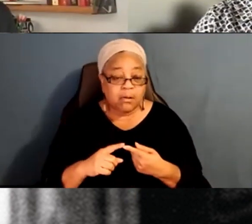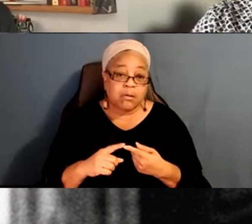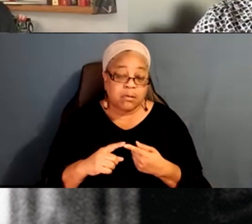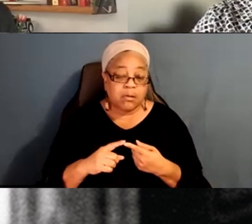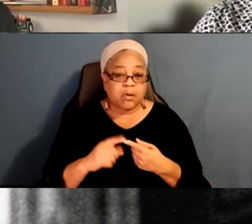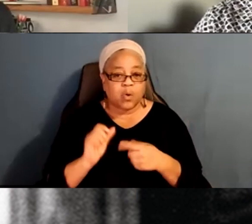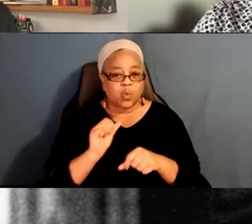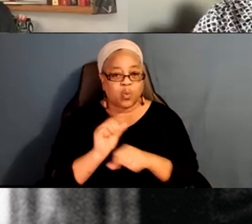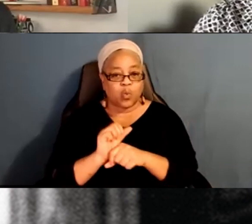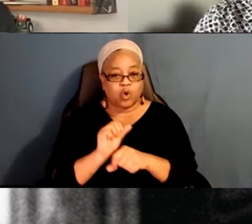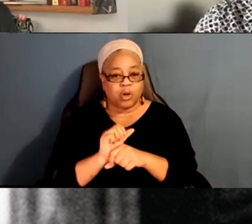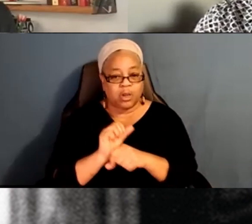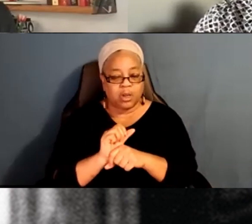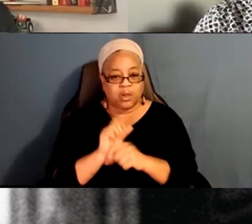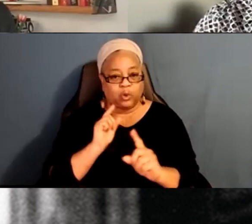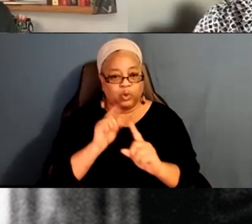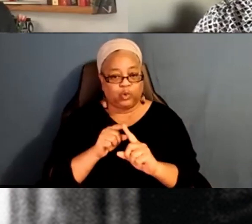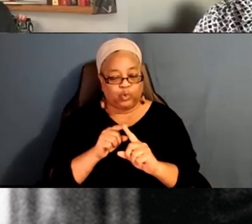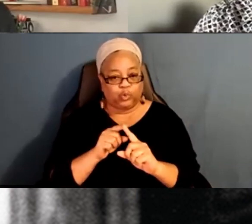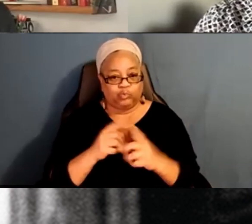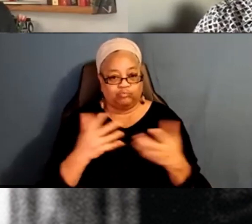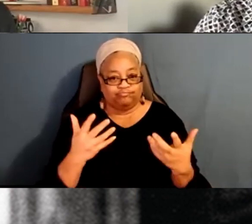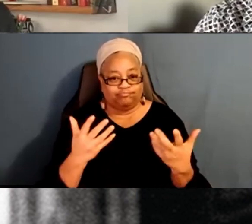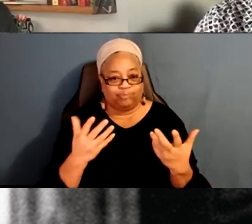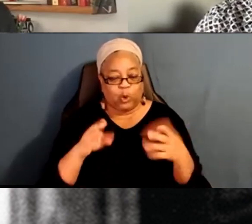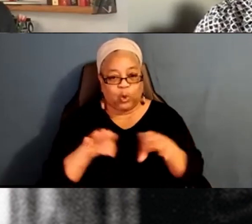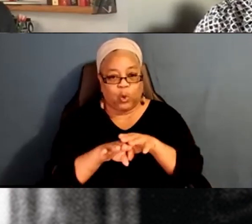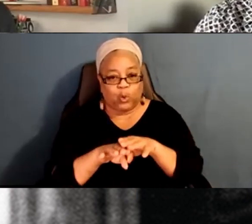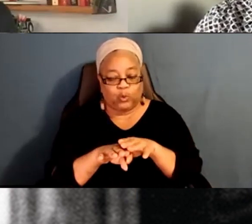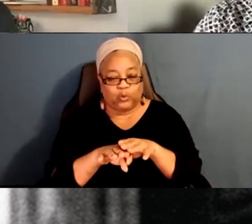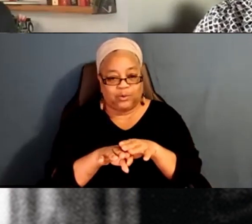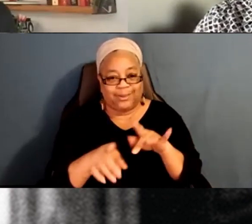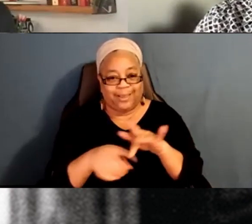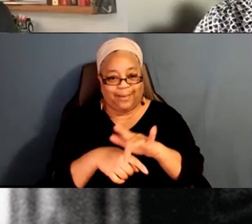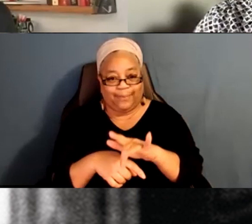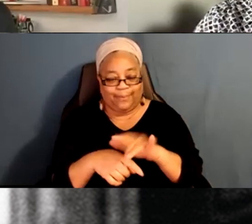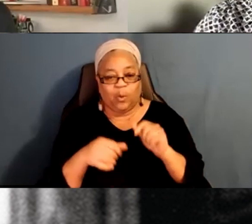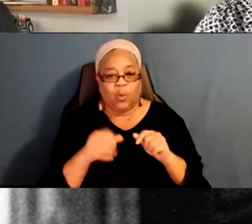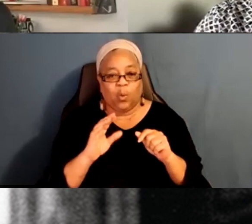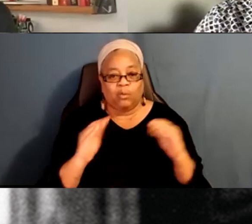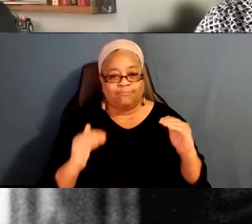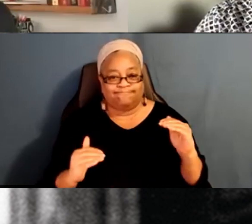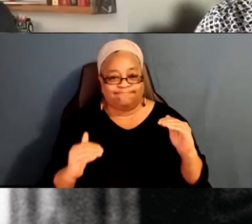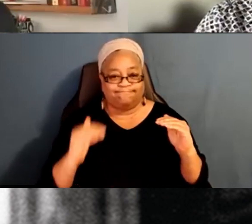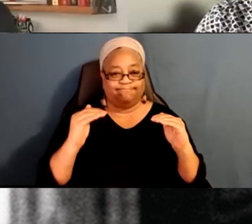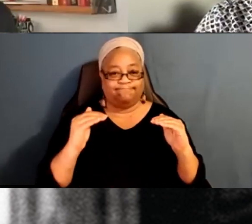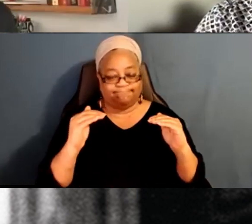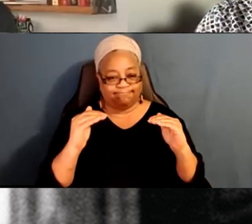working to bridge a gap or to bridge the disparity of